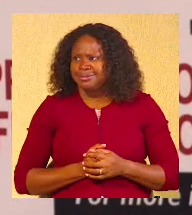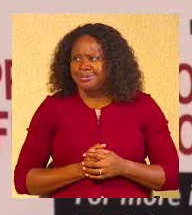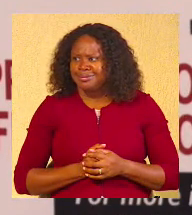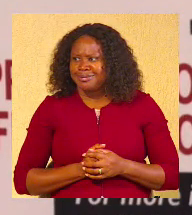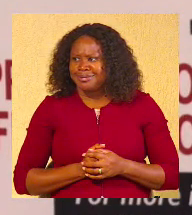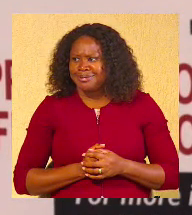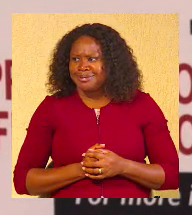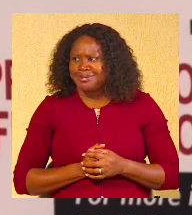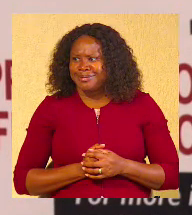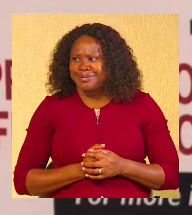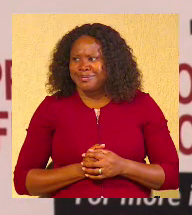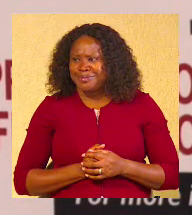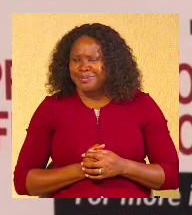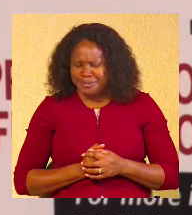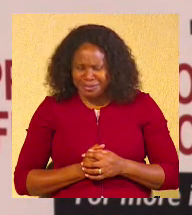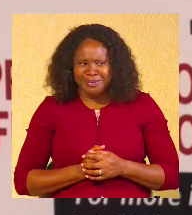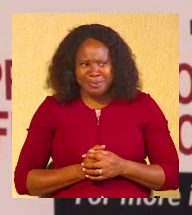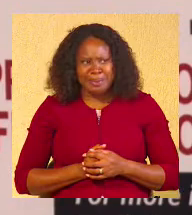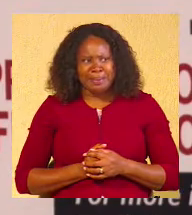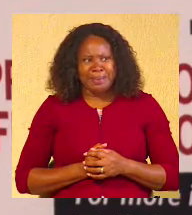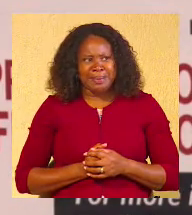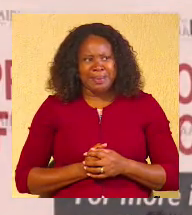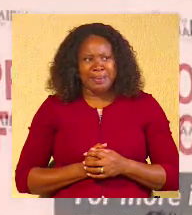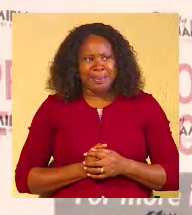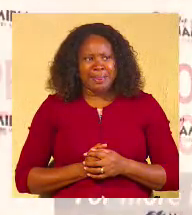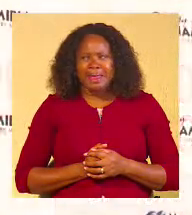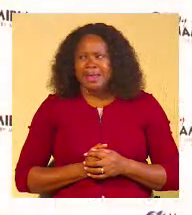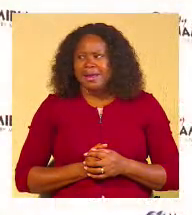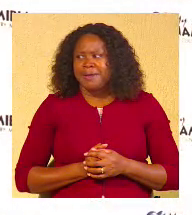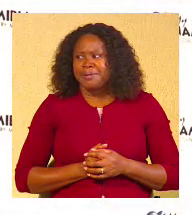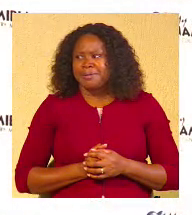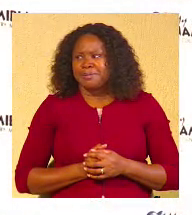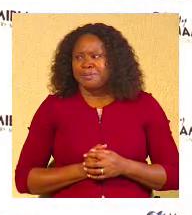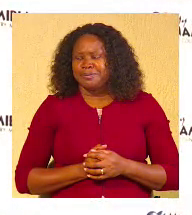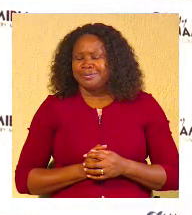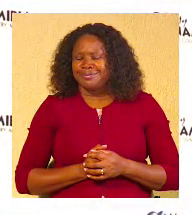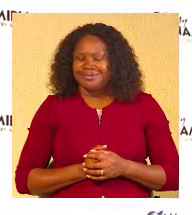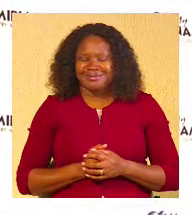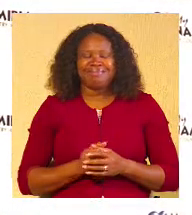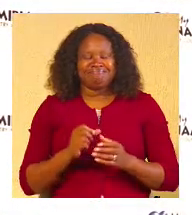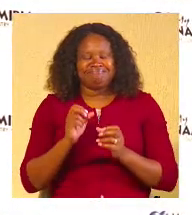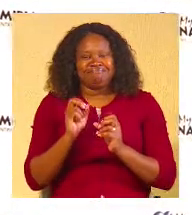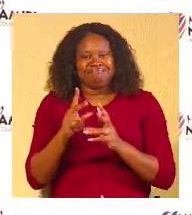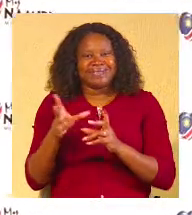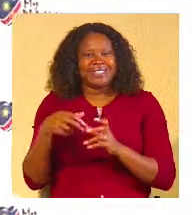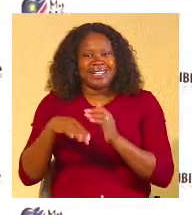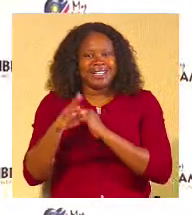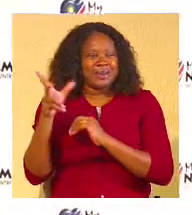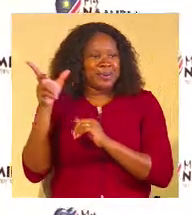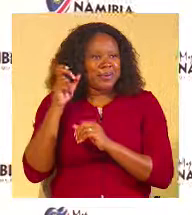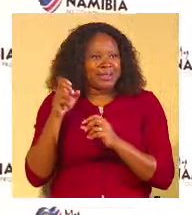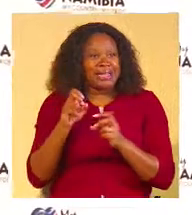Am I clear? Yeah, thank you so much for your questions, Marvin. All right, I'll be listening. Thanks. Marvin's